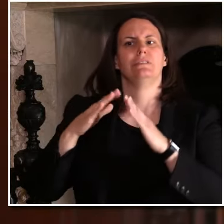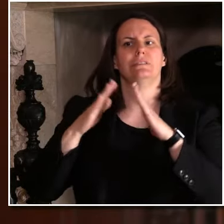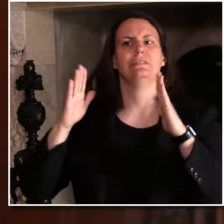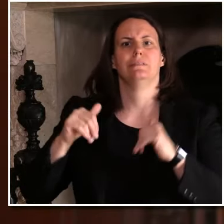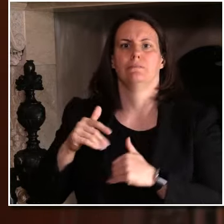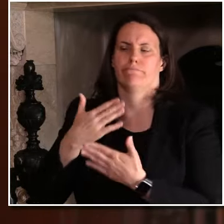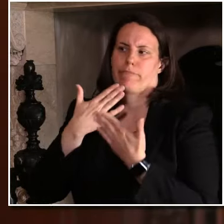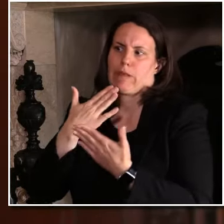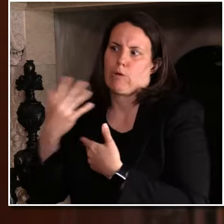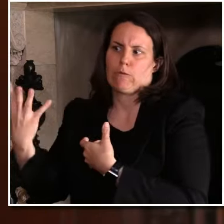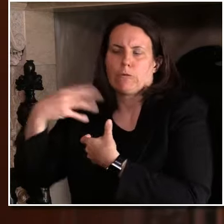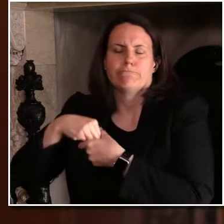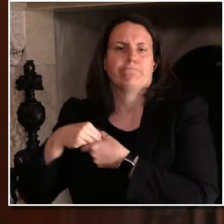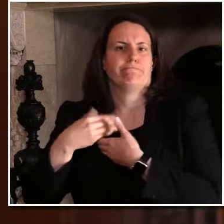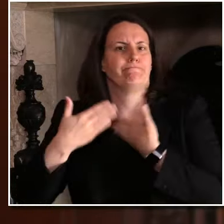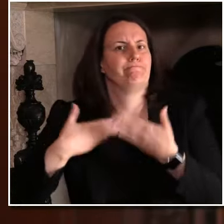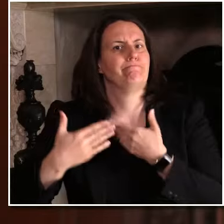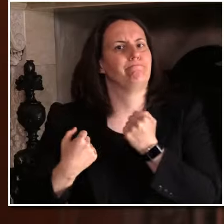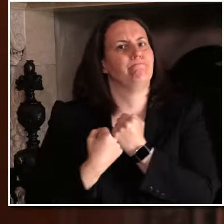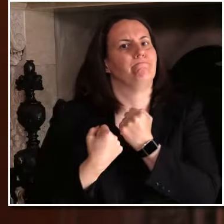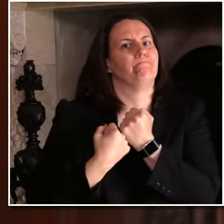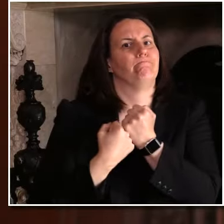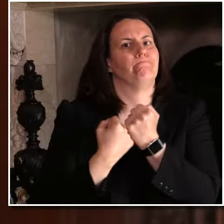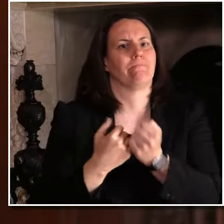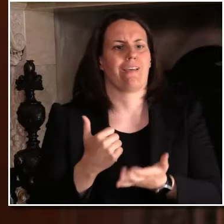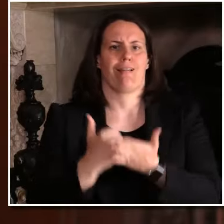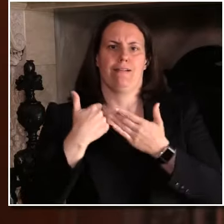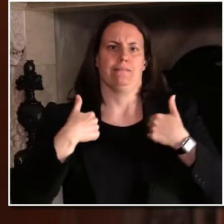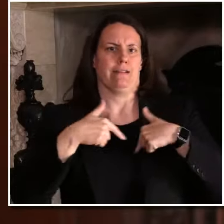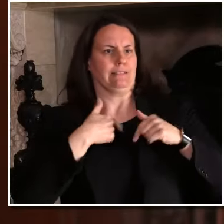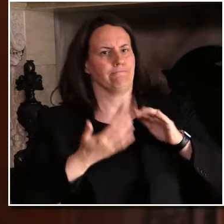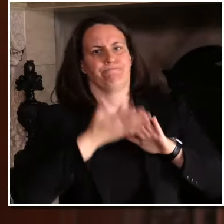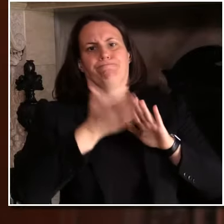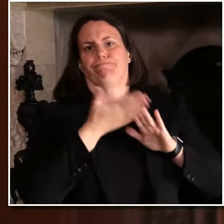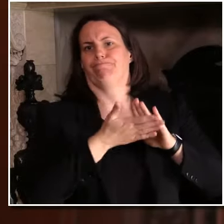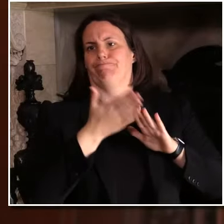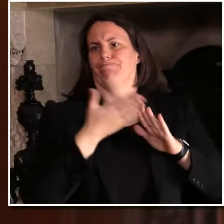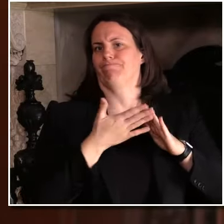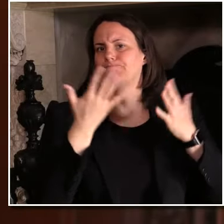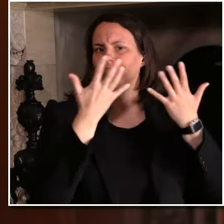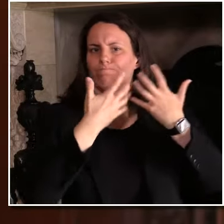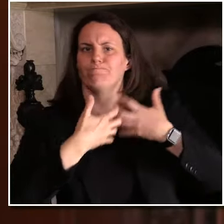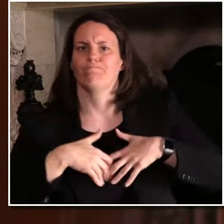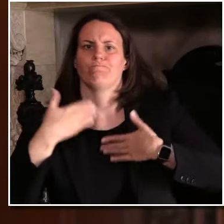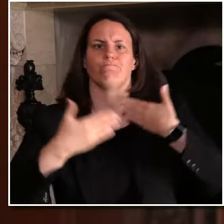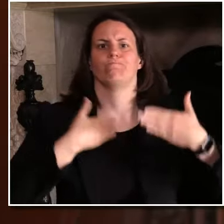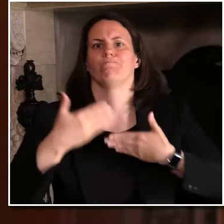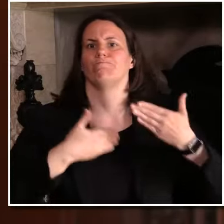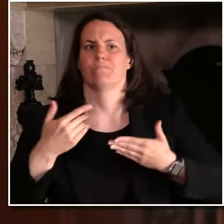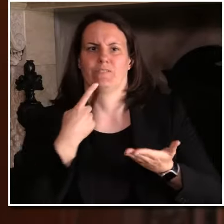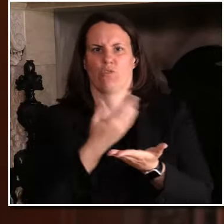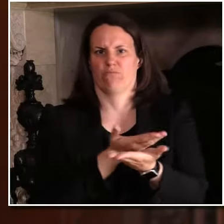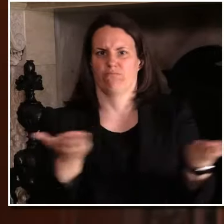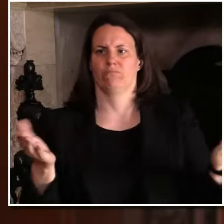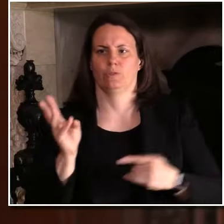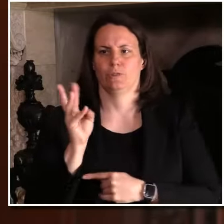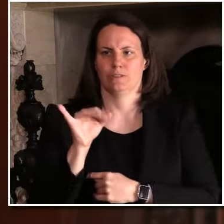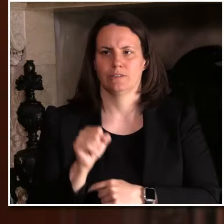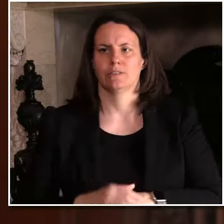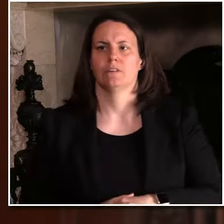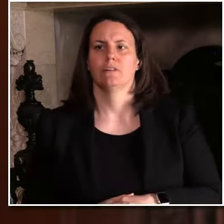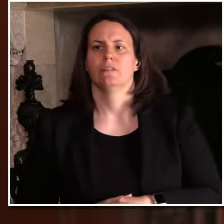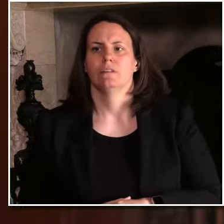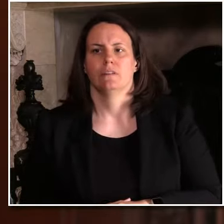workers and systems across our state. In the two weeks since we announced WEAVR, more than 3,000 people